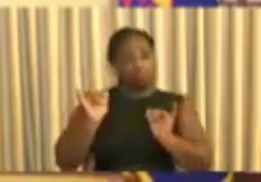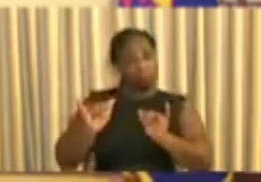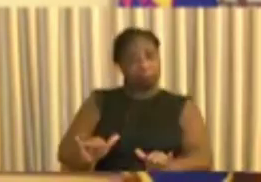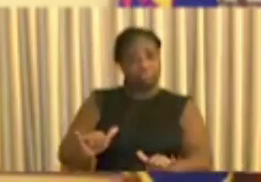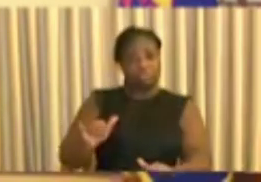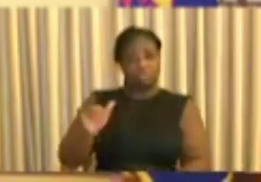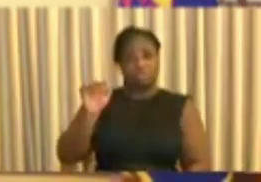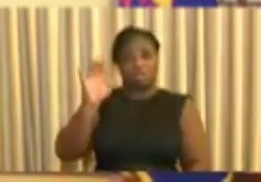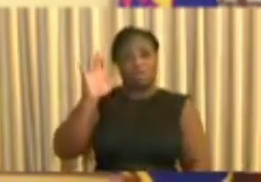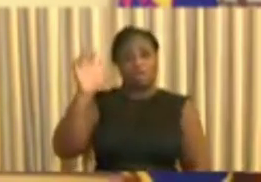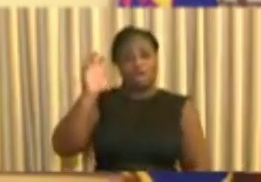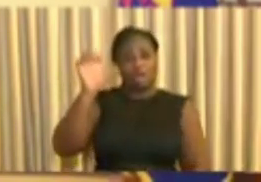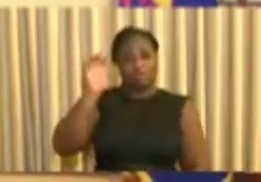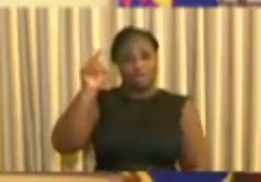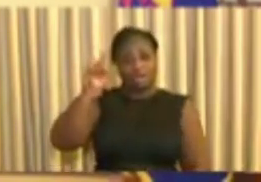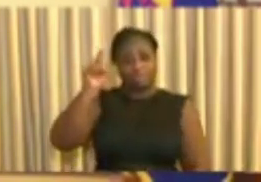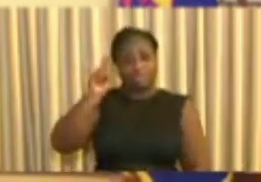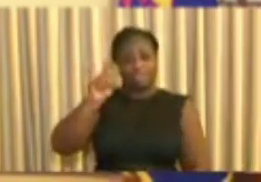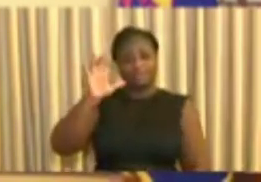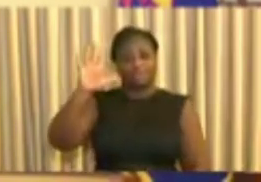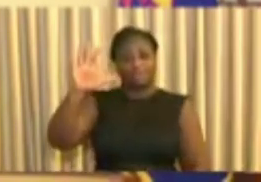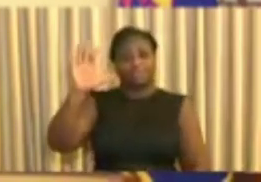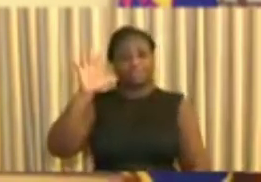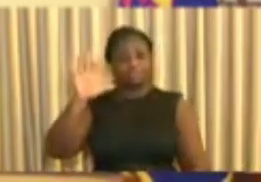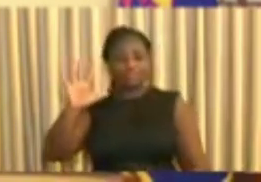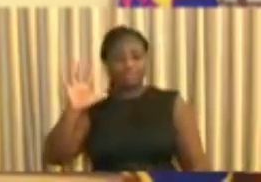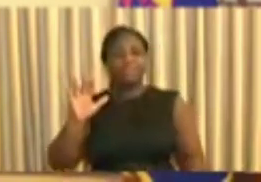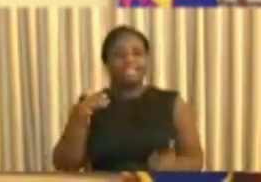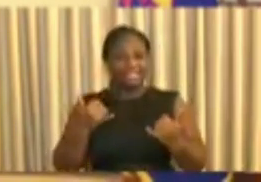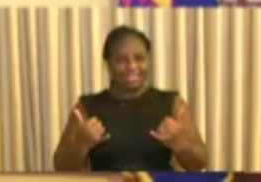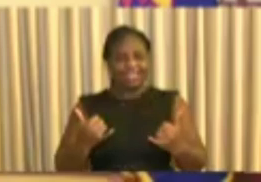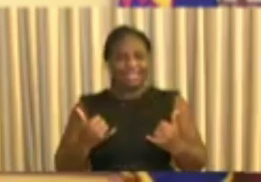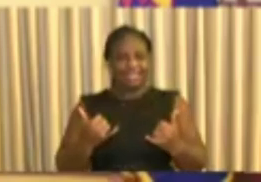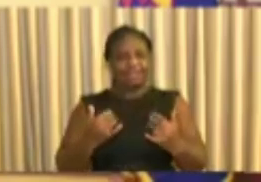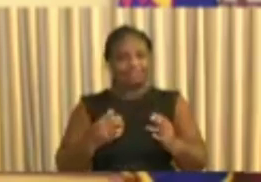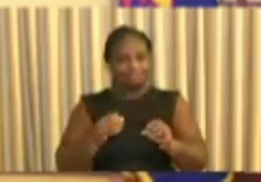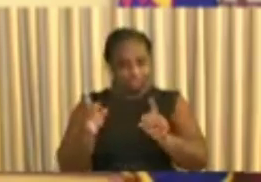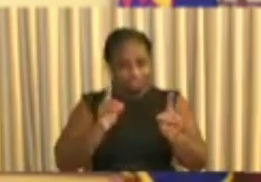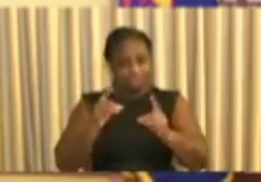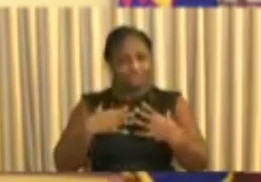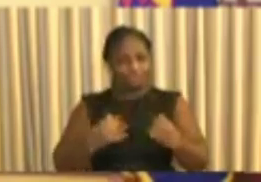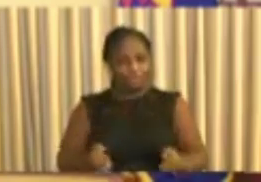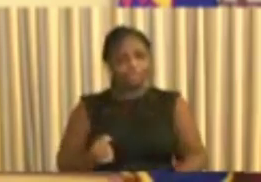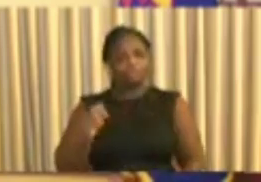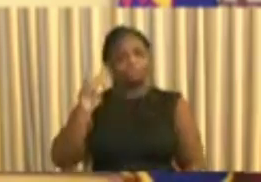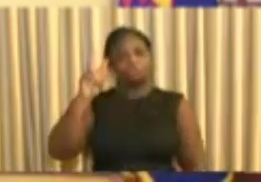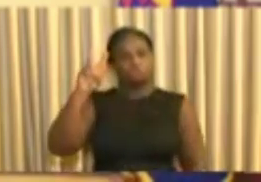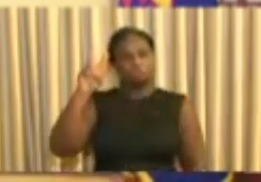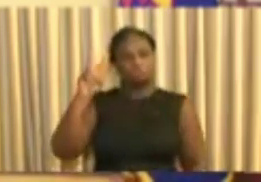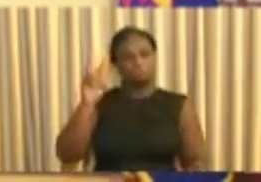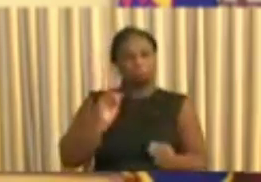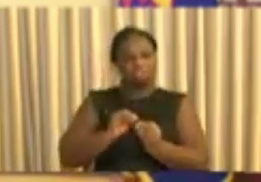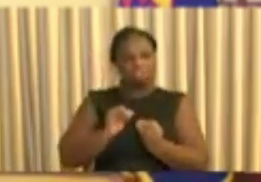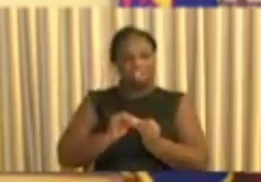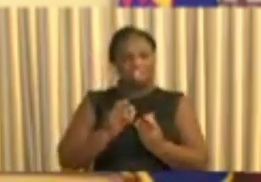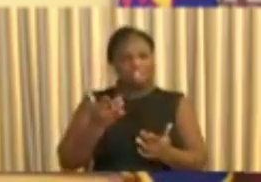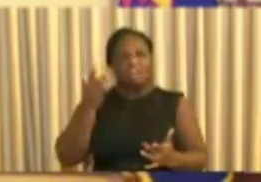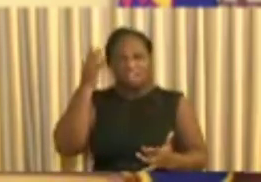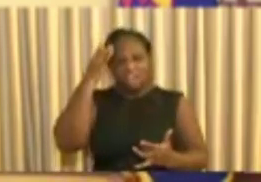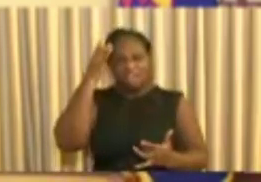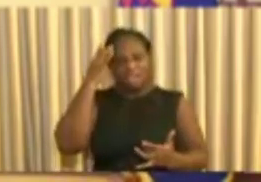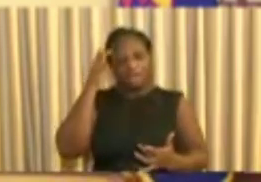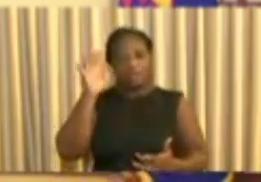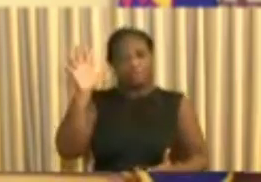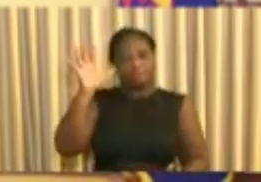remaining 155 are responding to treatment. 2 persons are moderately ill,